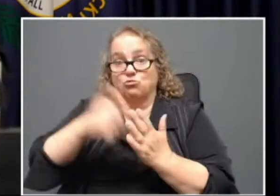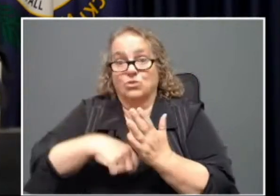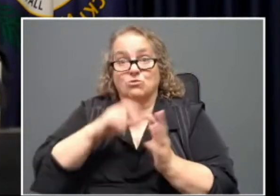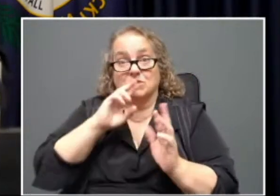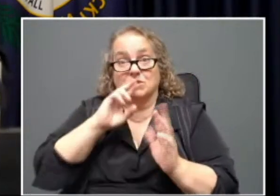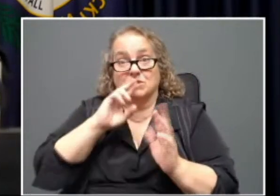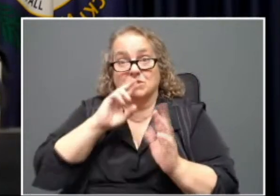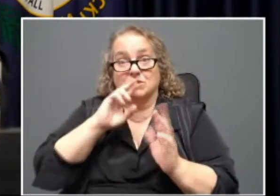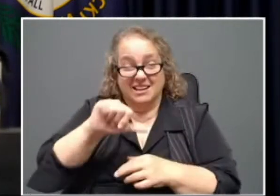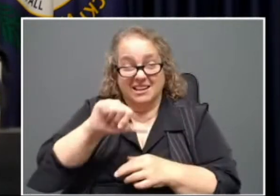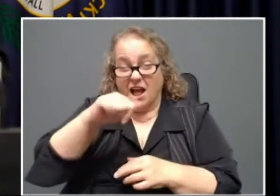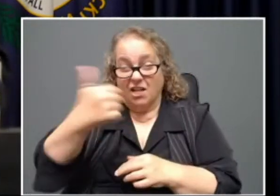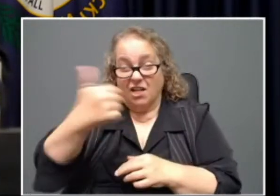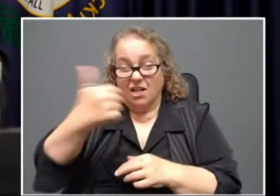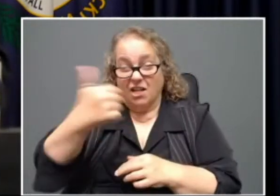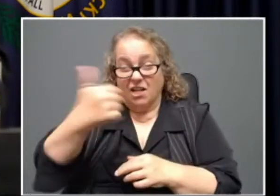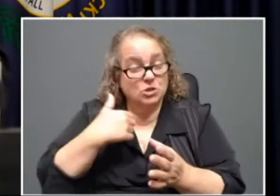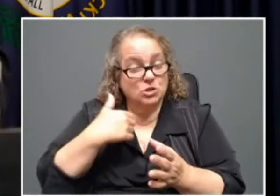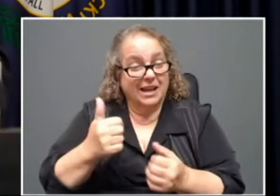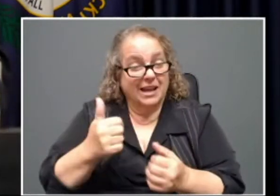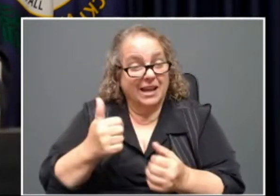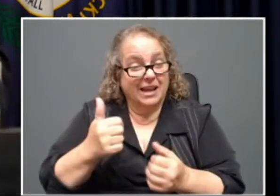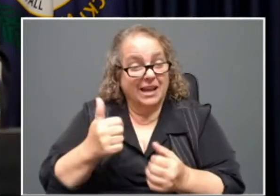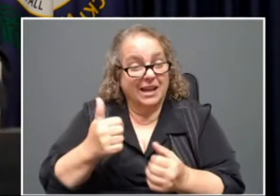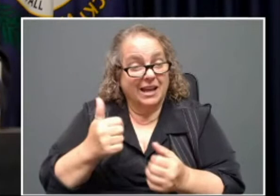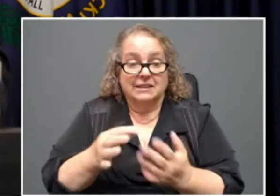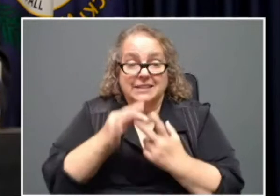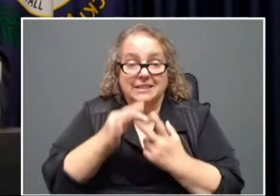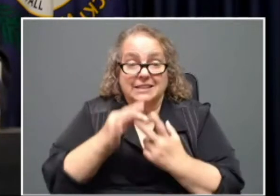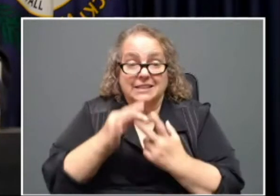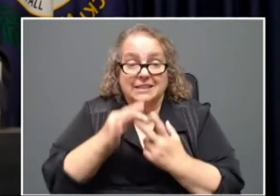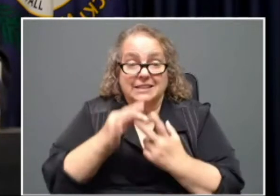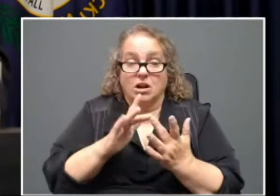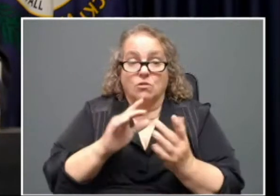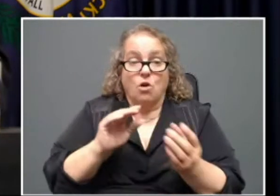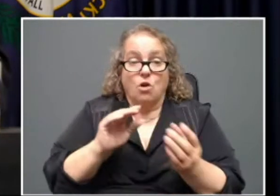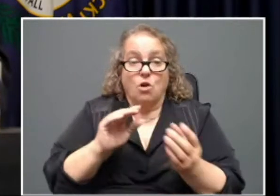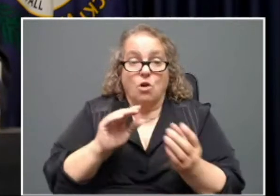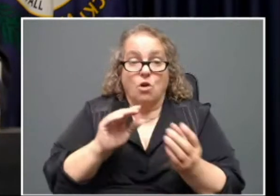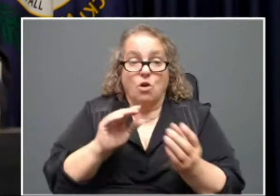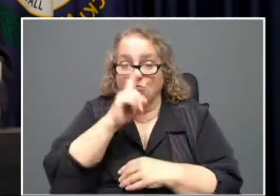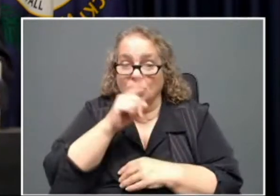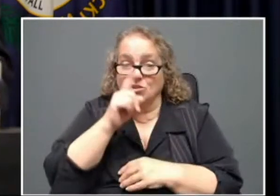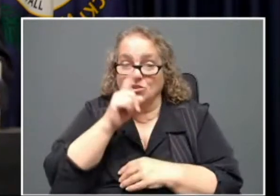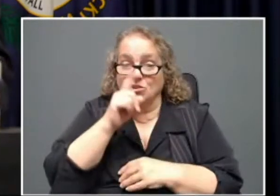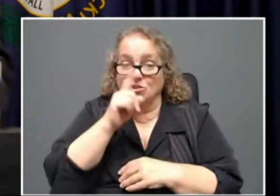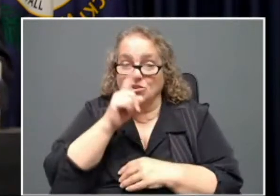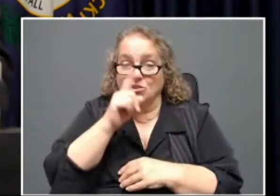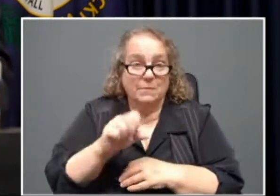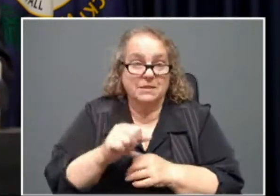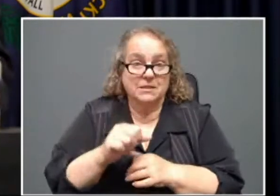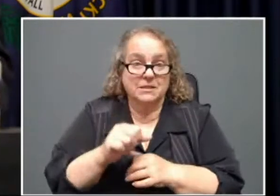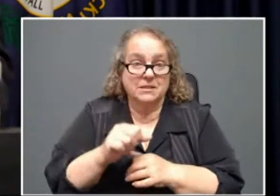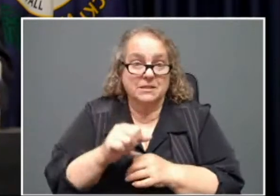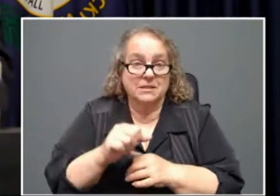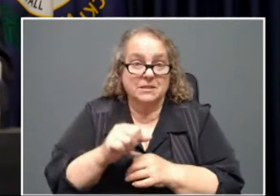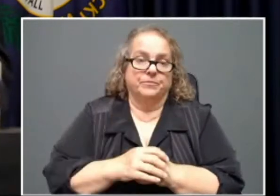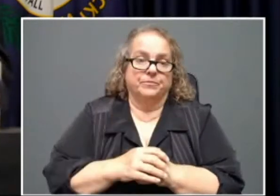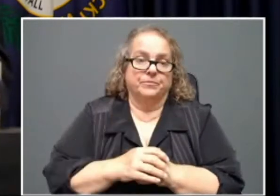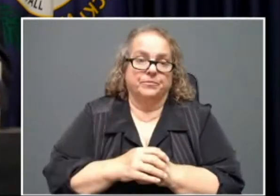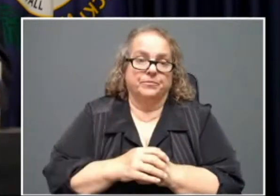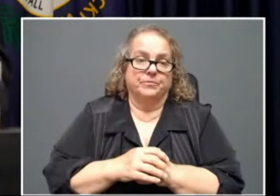far as contacting the office about these fraudulent claims? Thank you. Today we've got Amy in